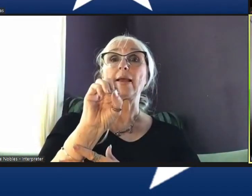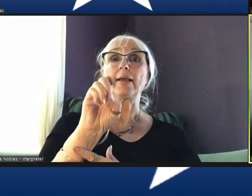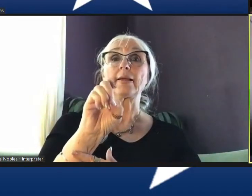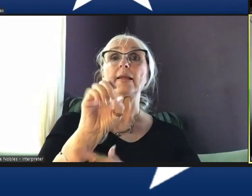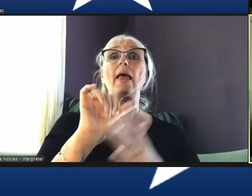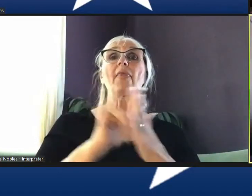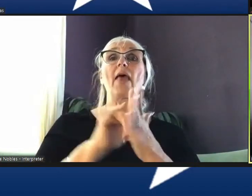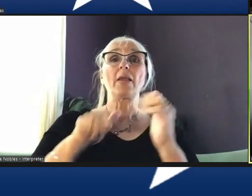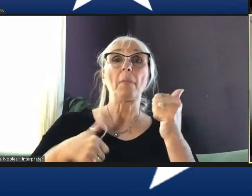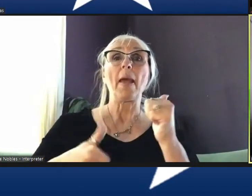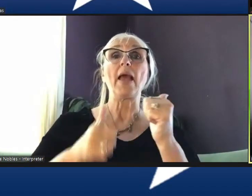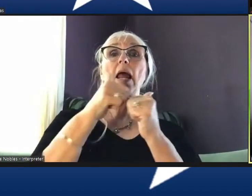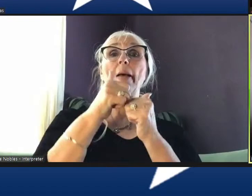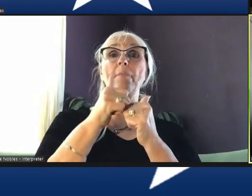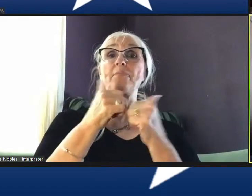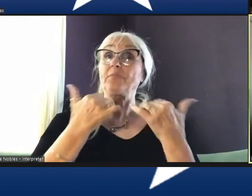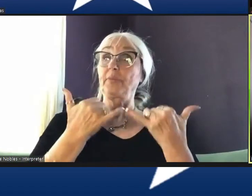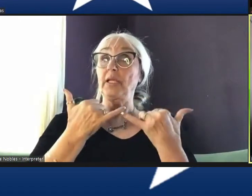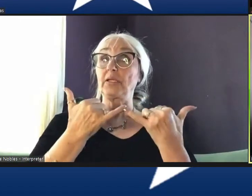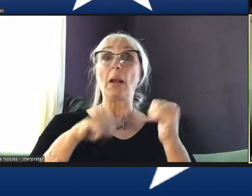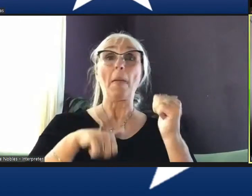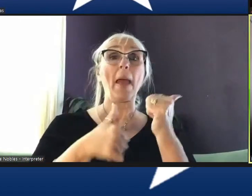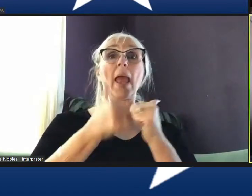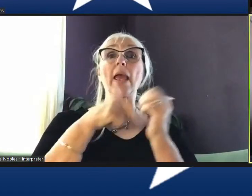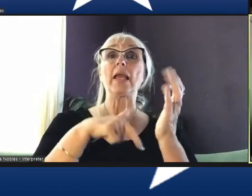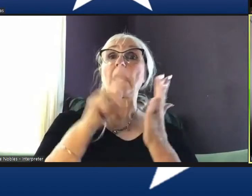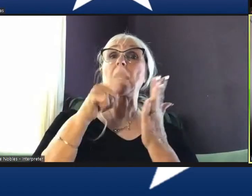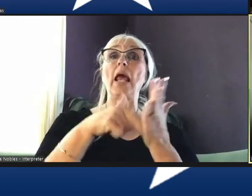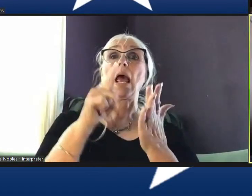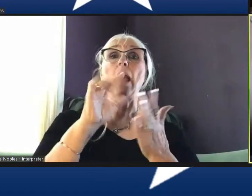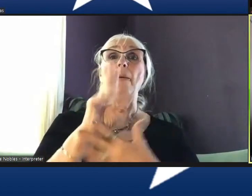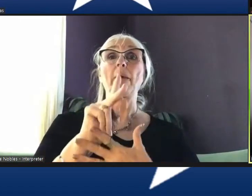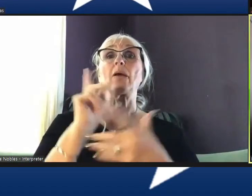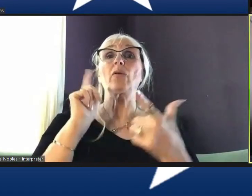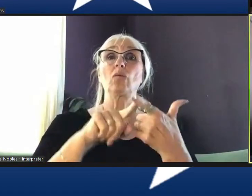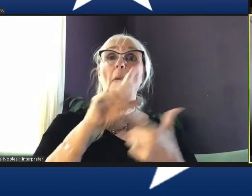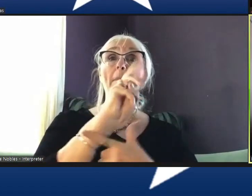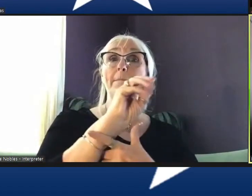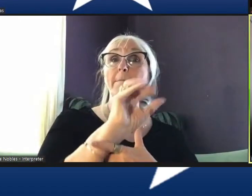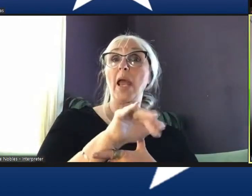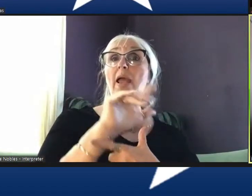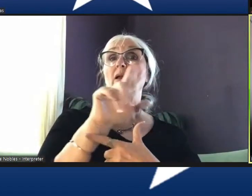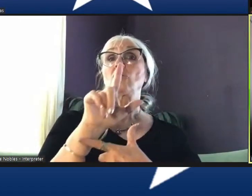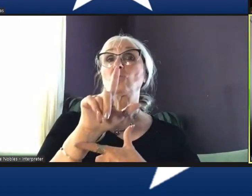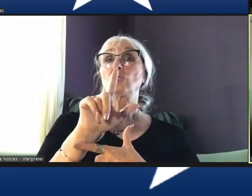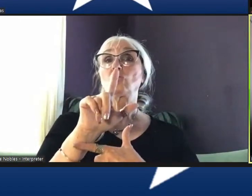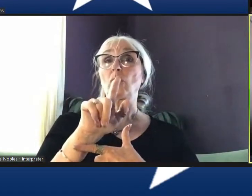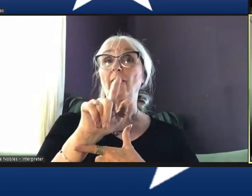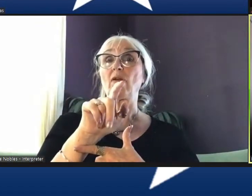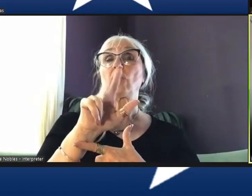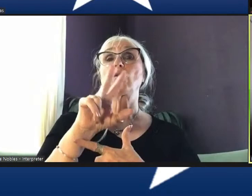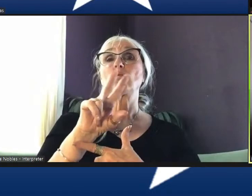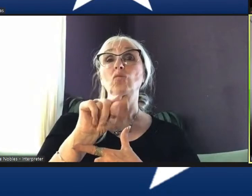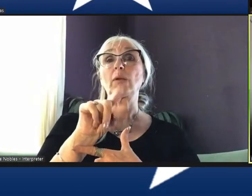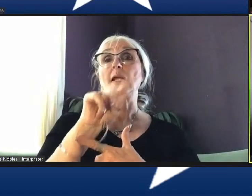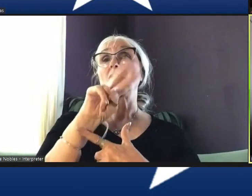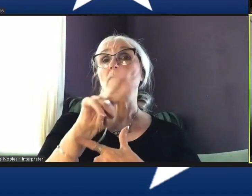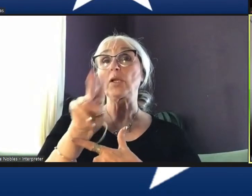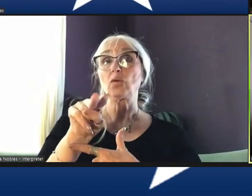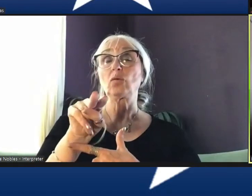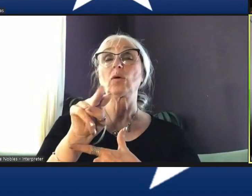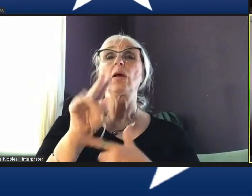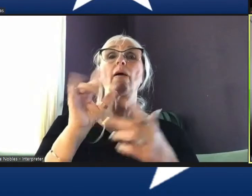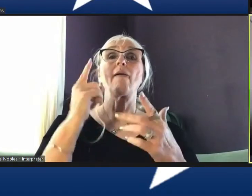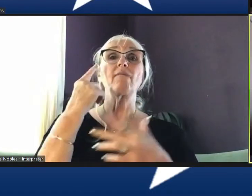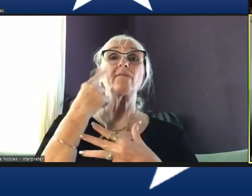up. Let's see, this one is paid up through May 31st of 2022. And it was for